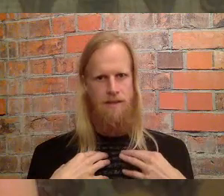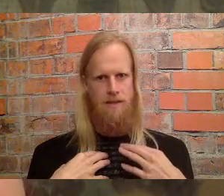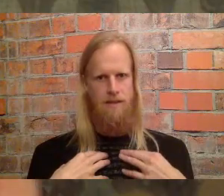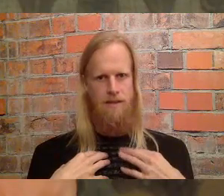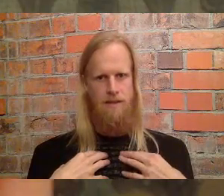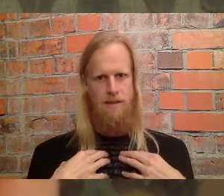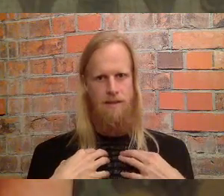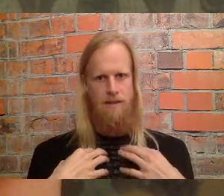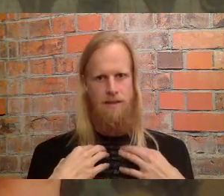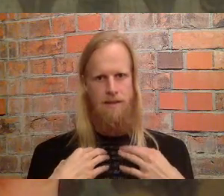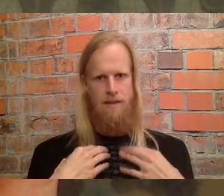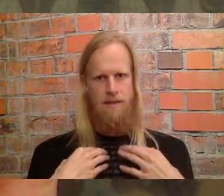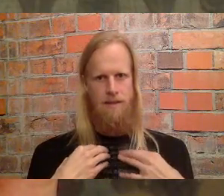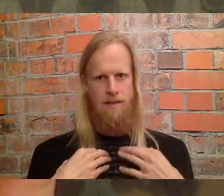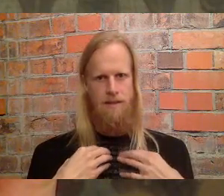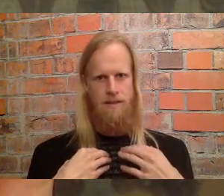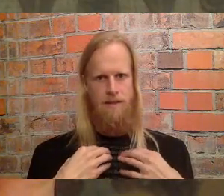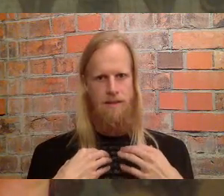it.